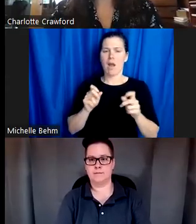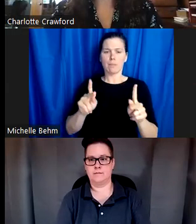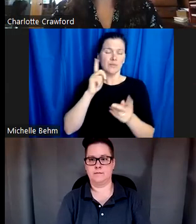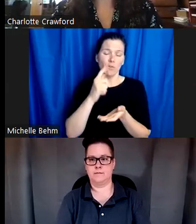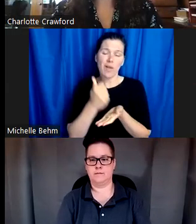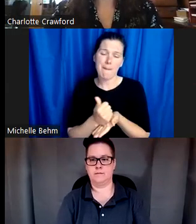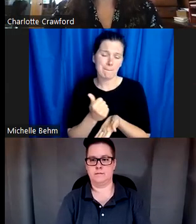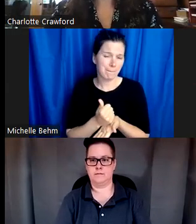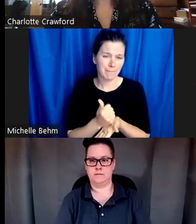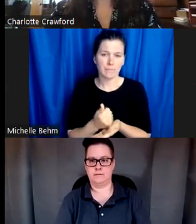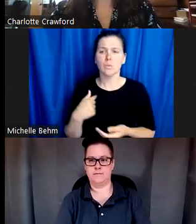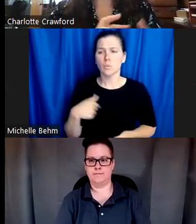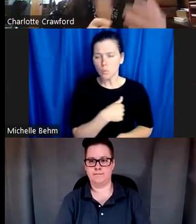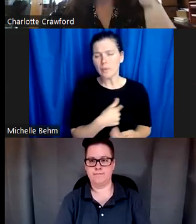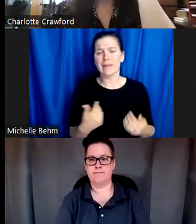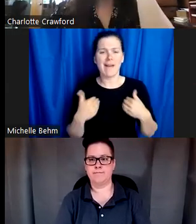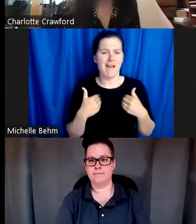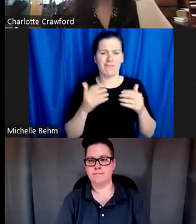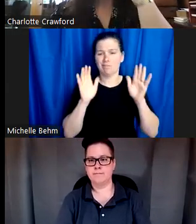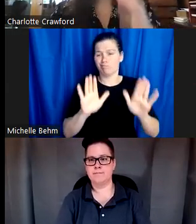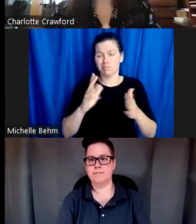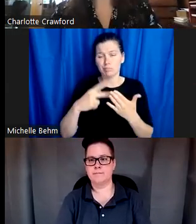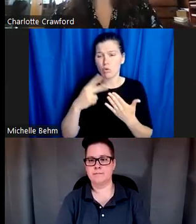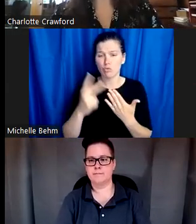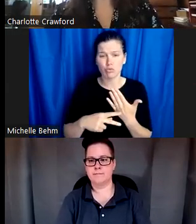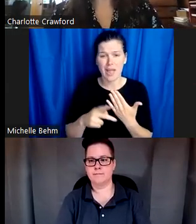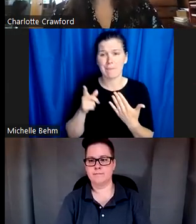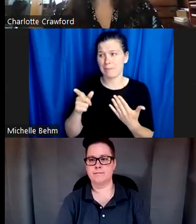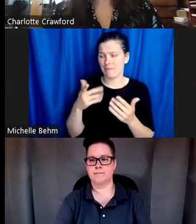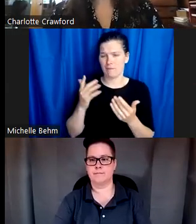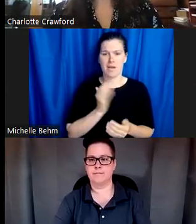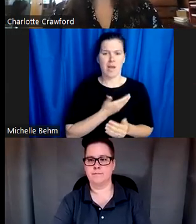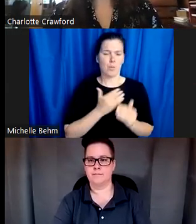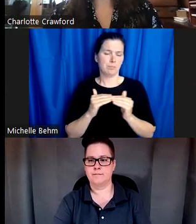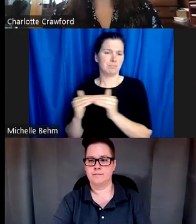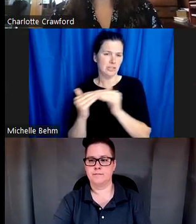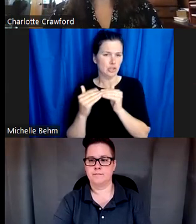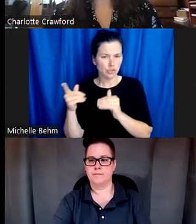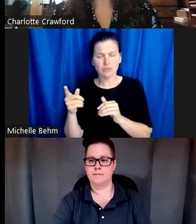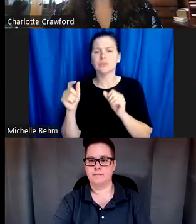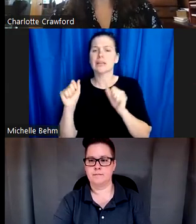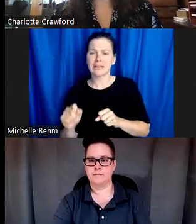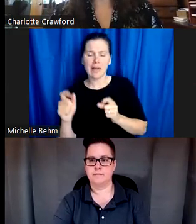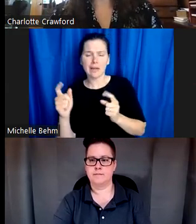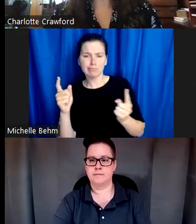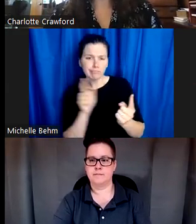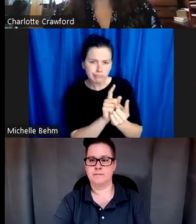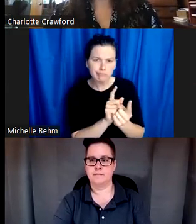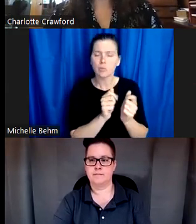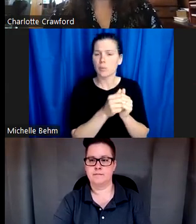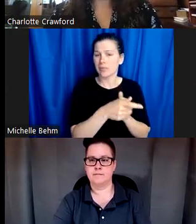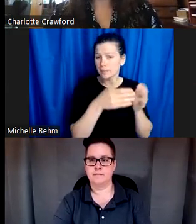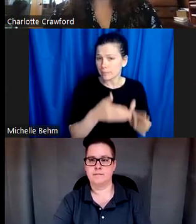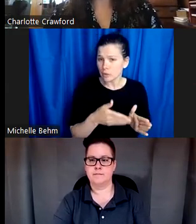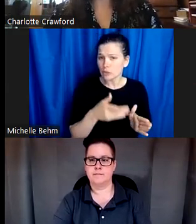very excellent program, actually, of peers that will come out and meet with the person who's